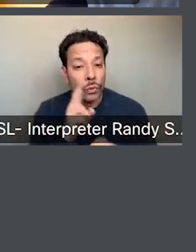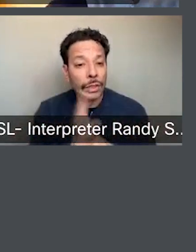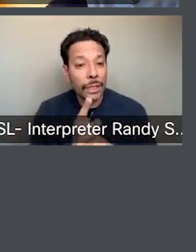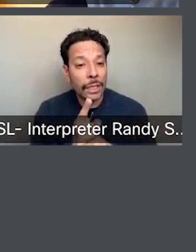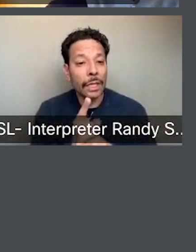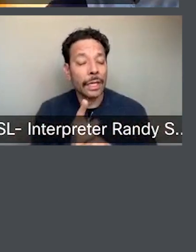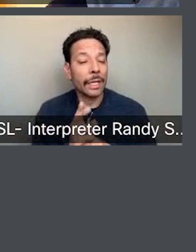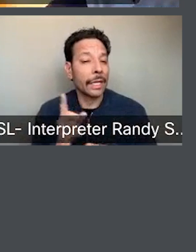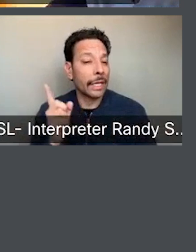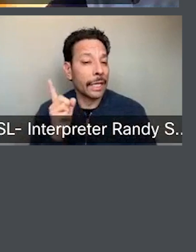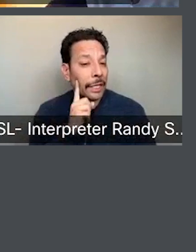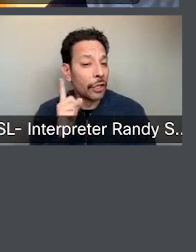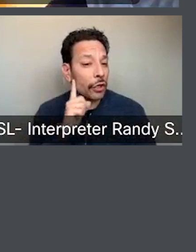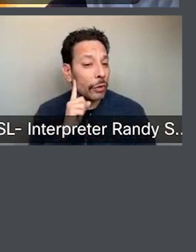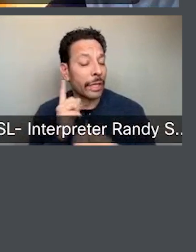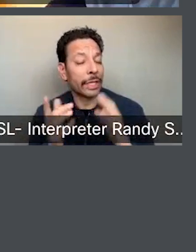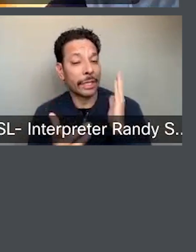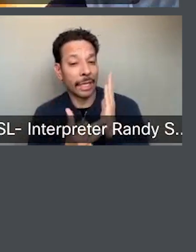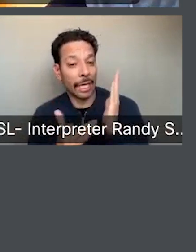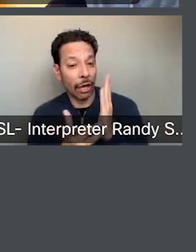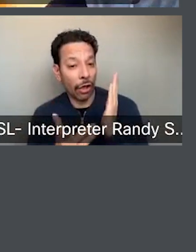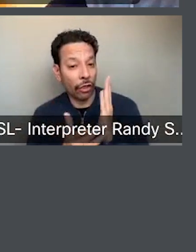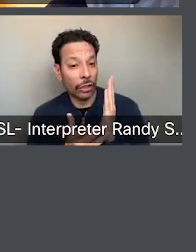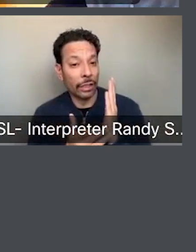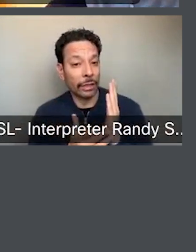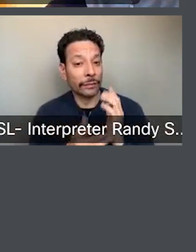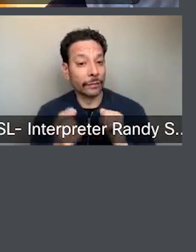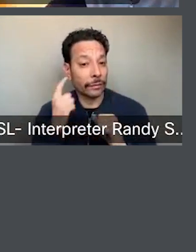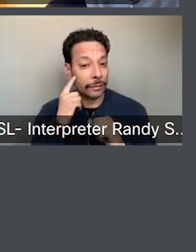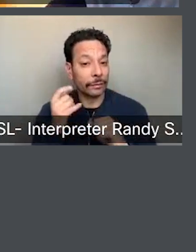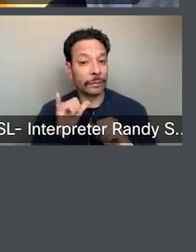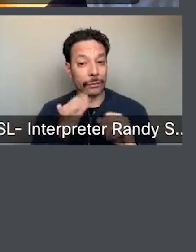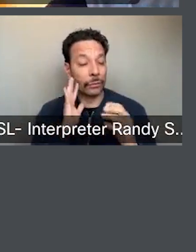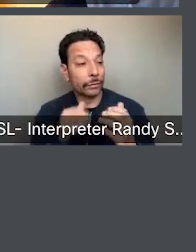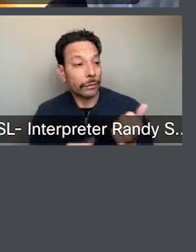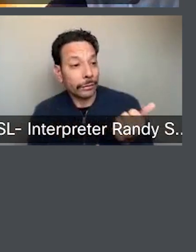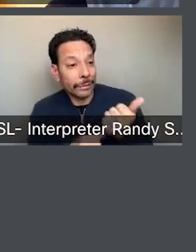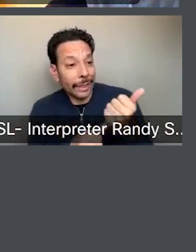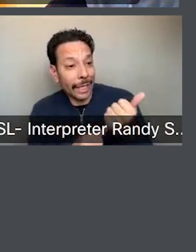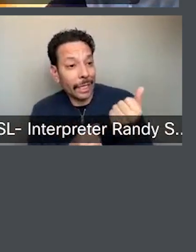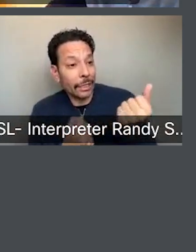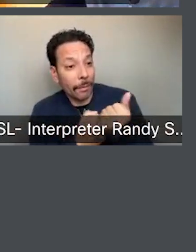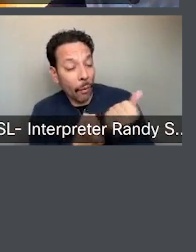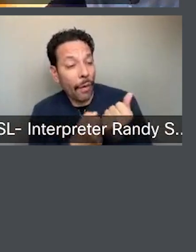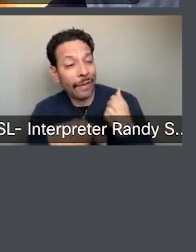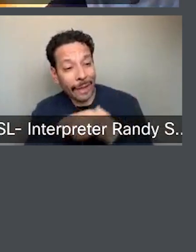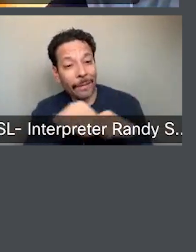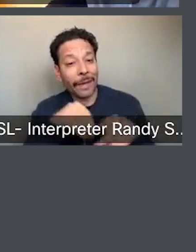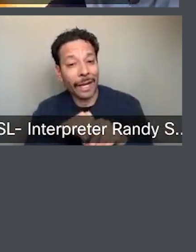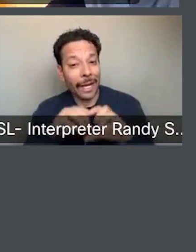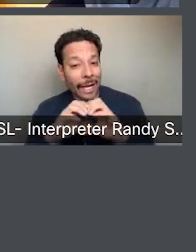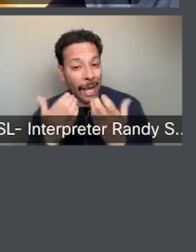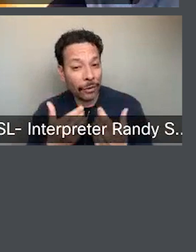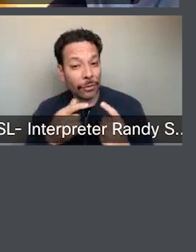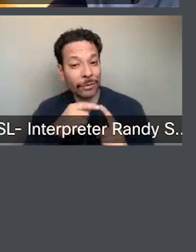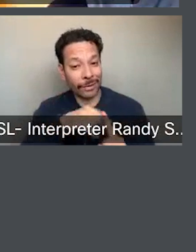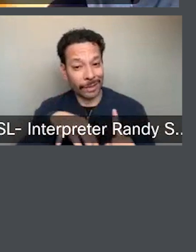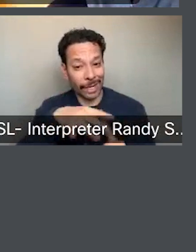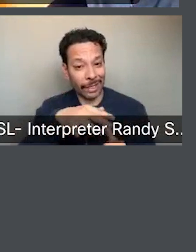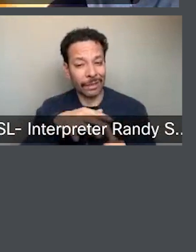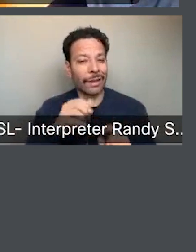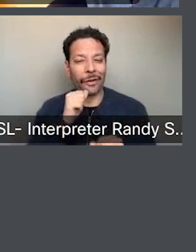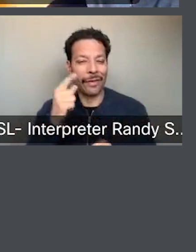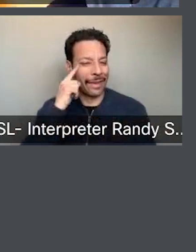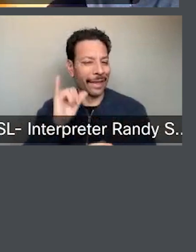hearing technology that would aid them in a classroom setting? And I don't think that question has been answered